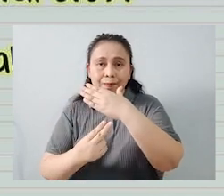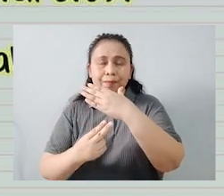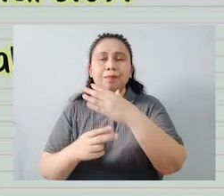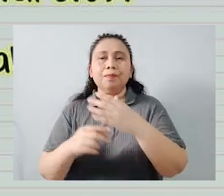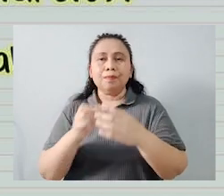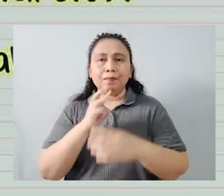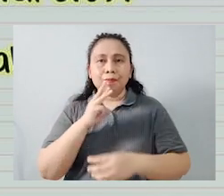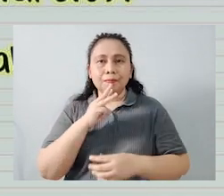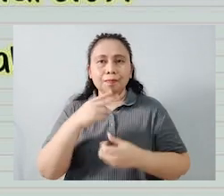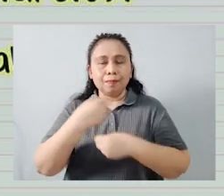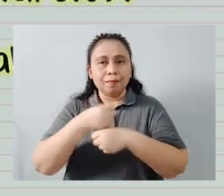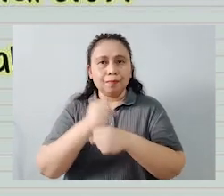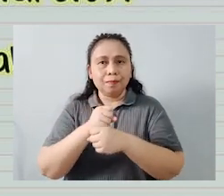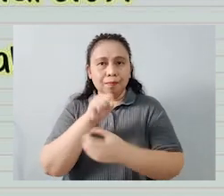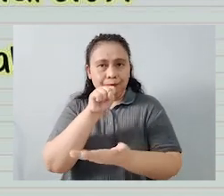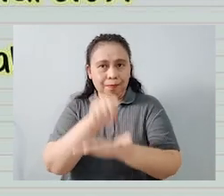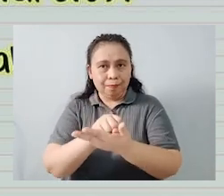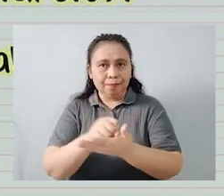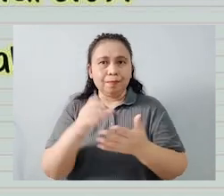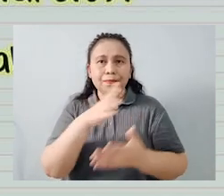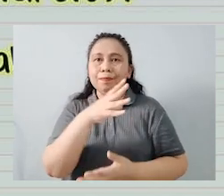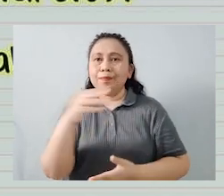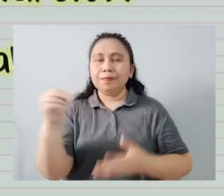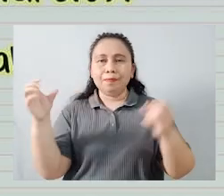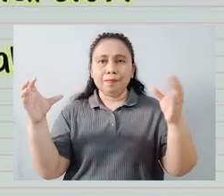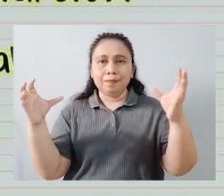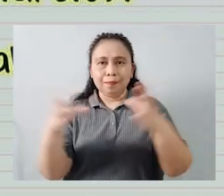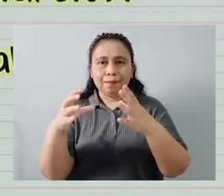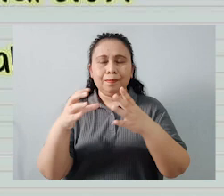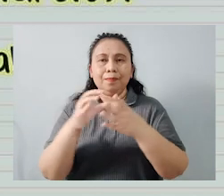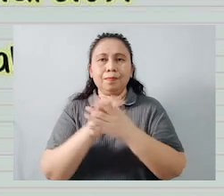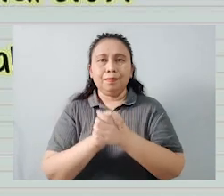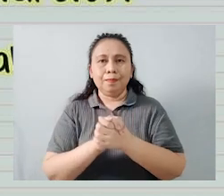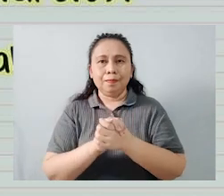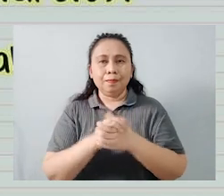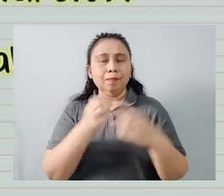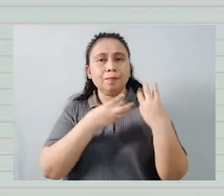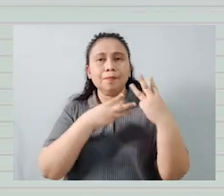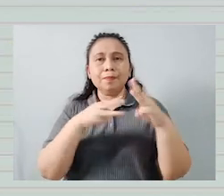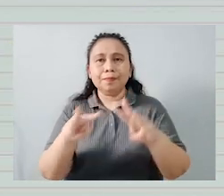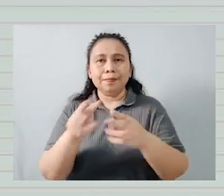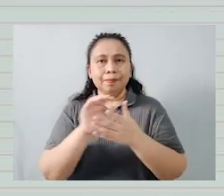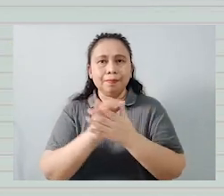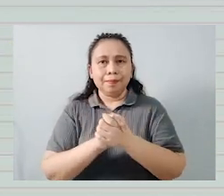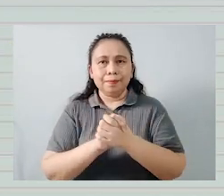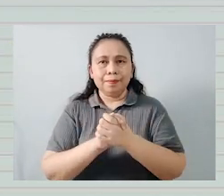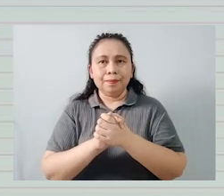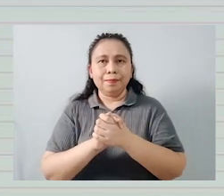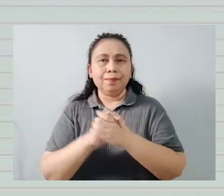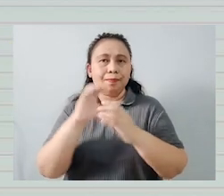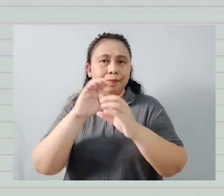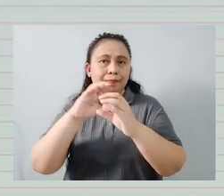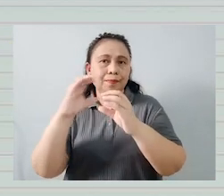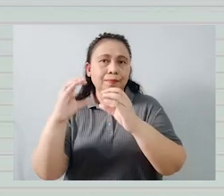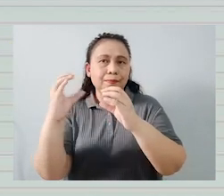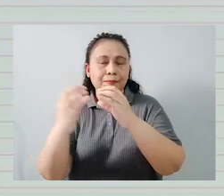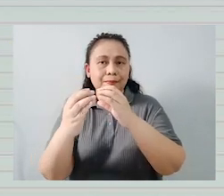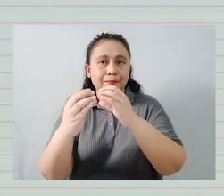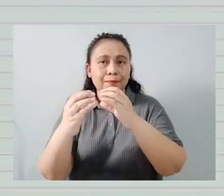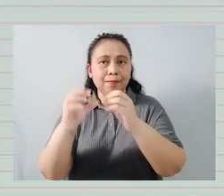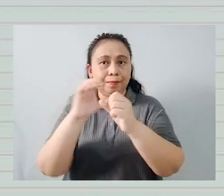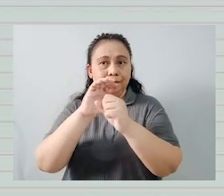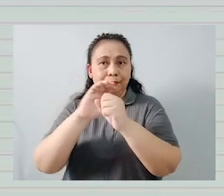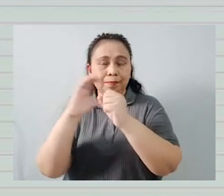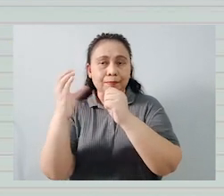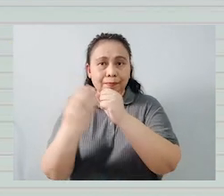making it more solid and compact. On the other hand, continental crust is thicker